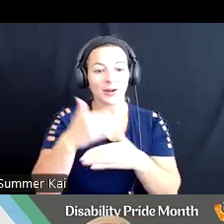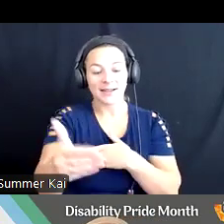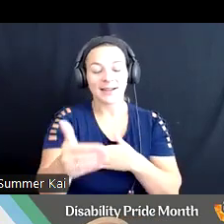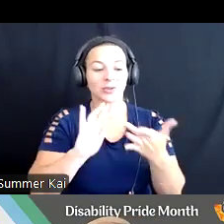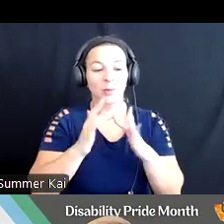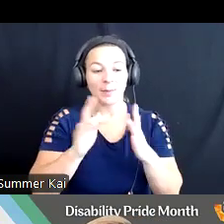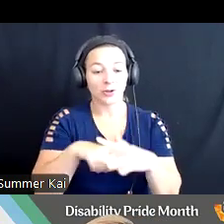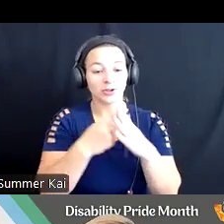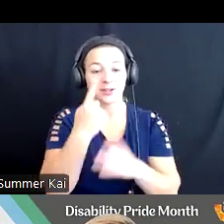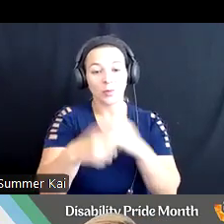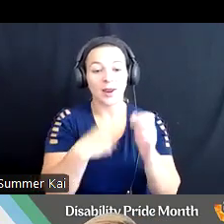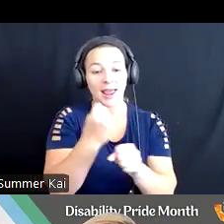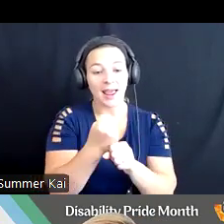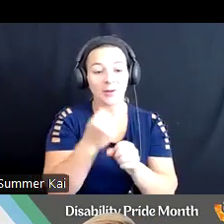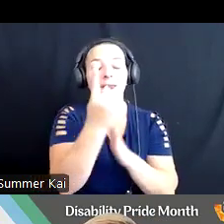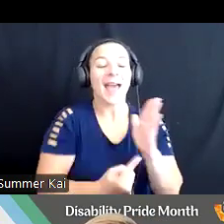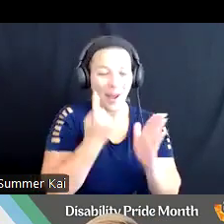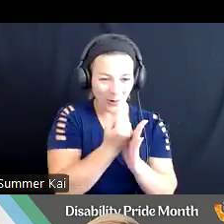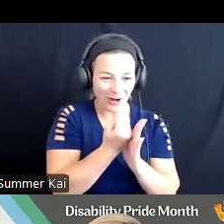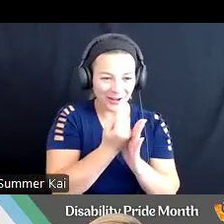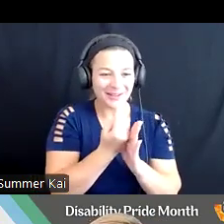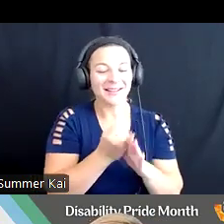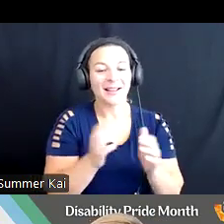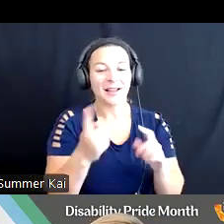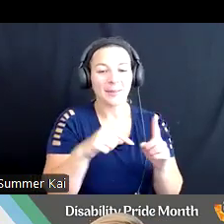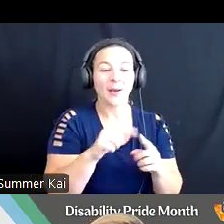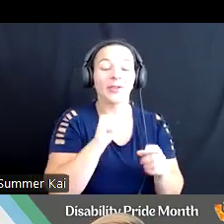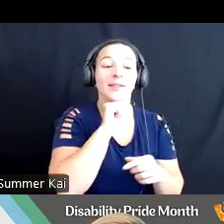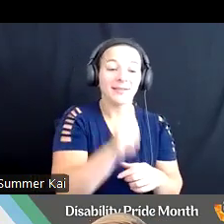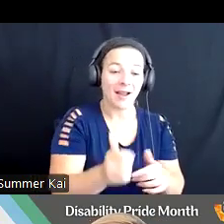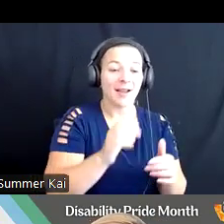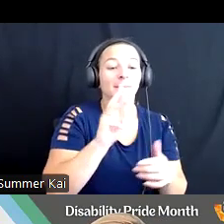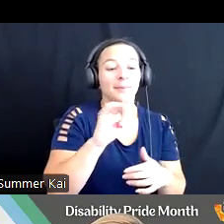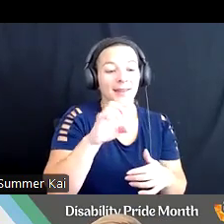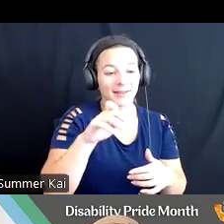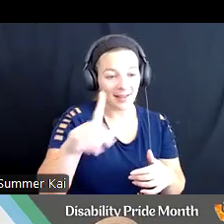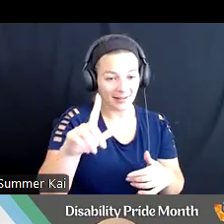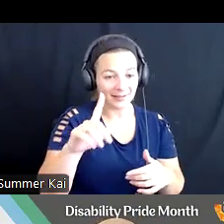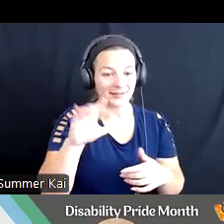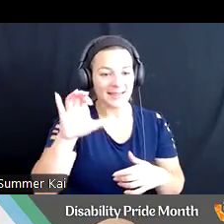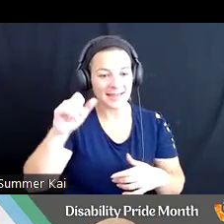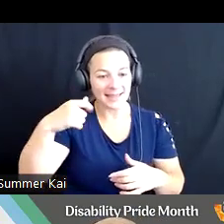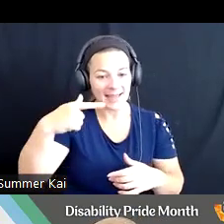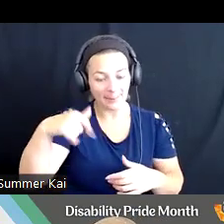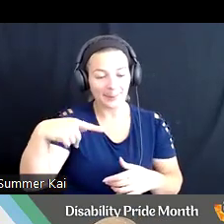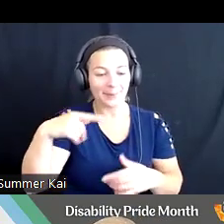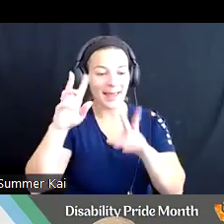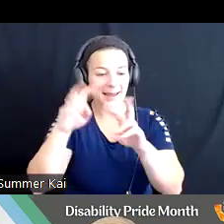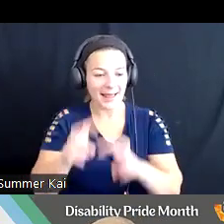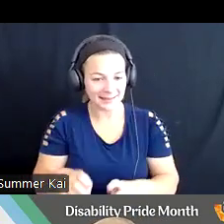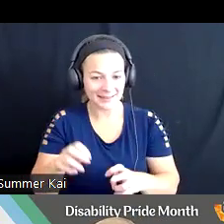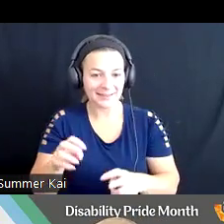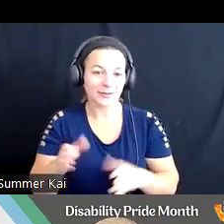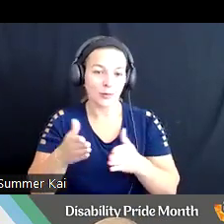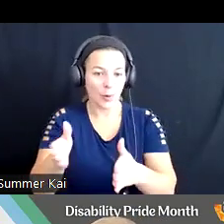hour around the non-Medi-Cal home and community-based services gap analysis and roadmap. When we talk about